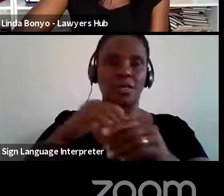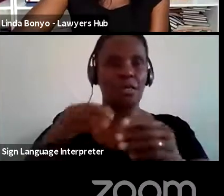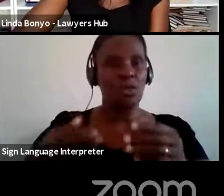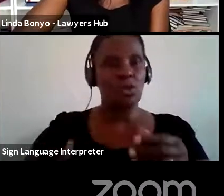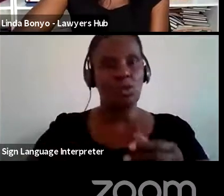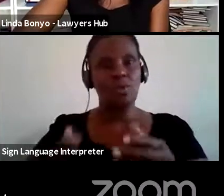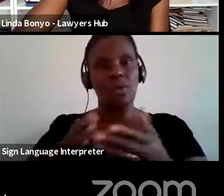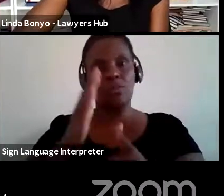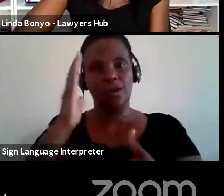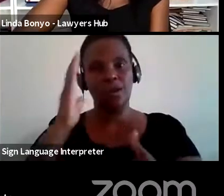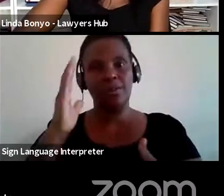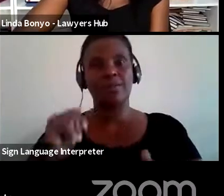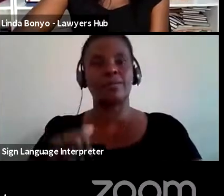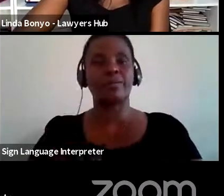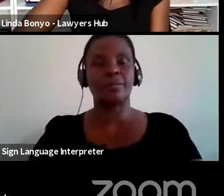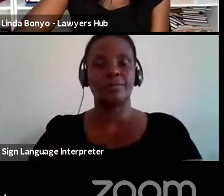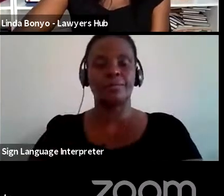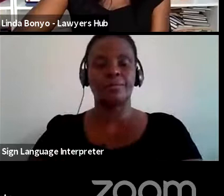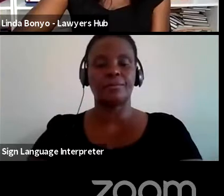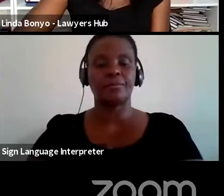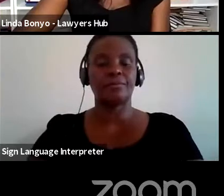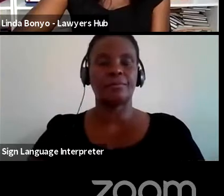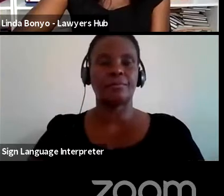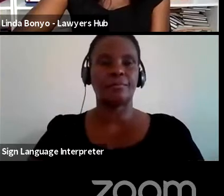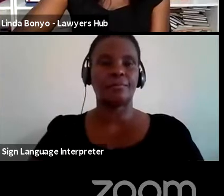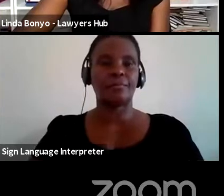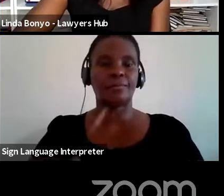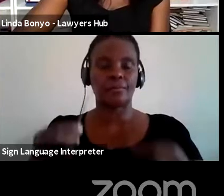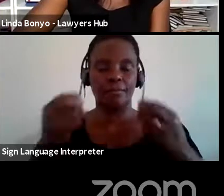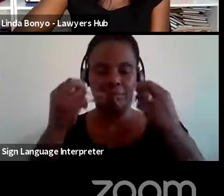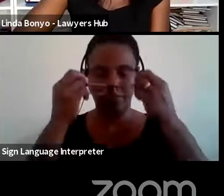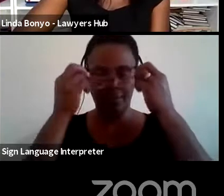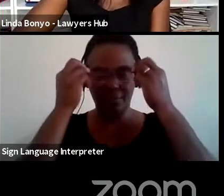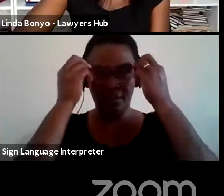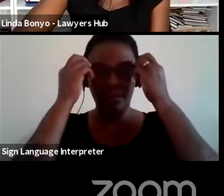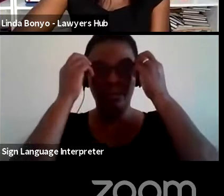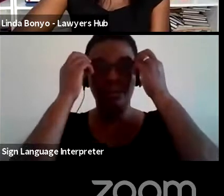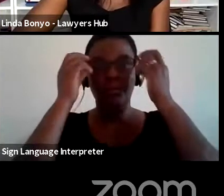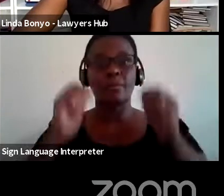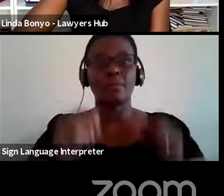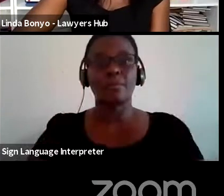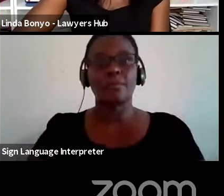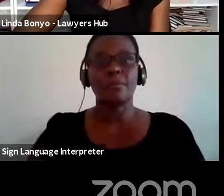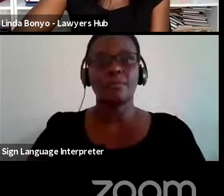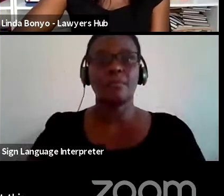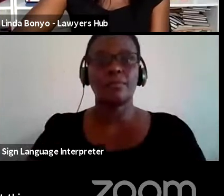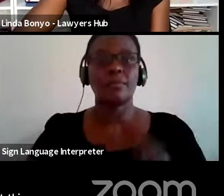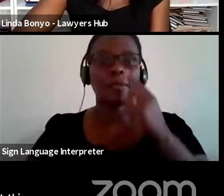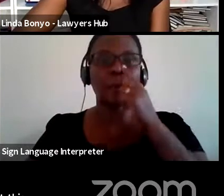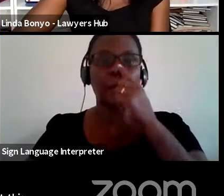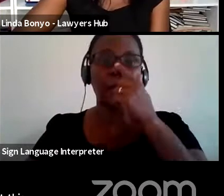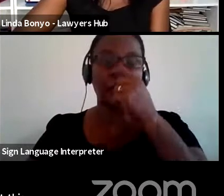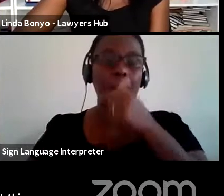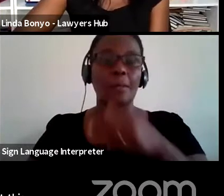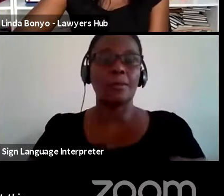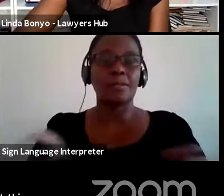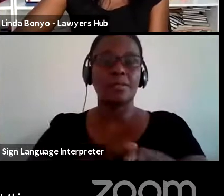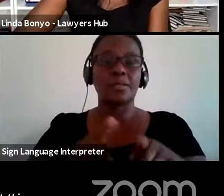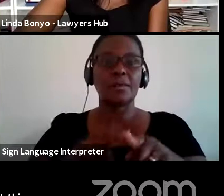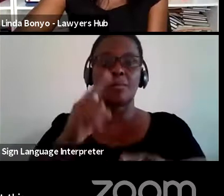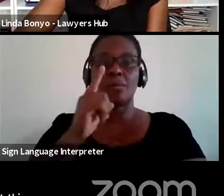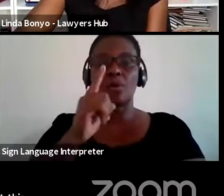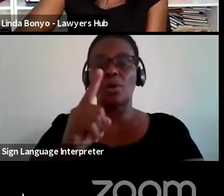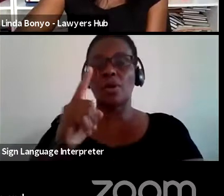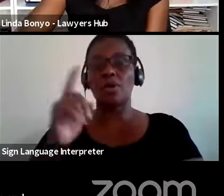content moderation. They were successfully implemented by Reddit, at least one large platform, and had several more